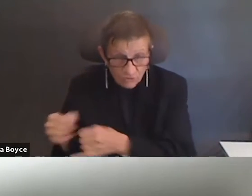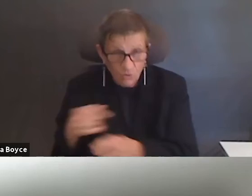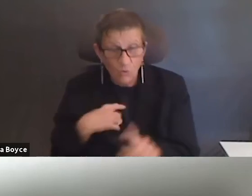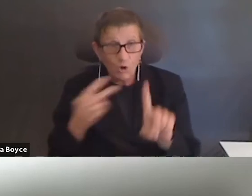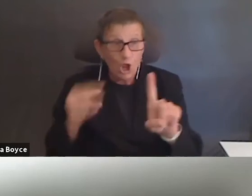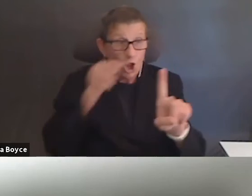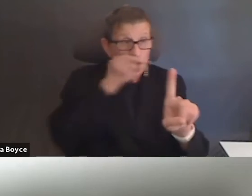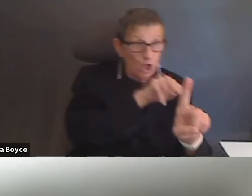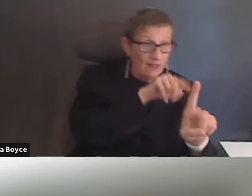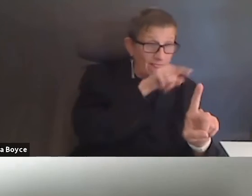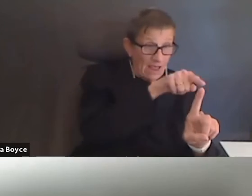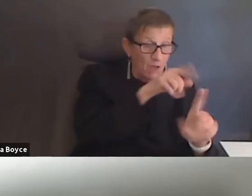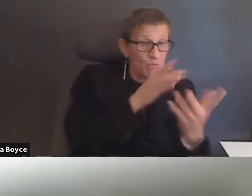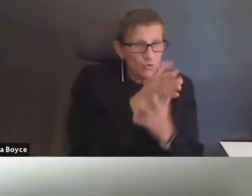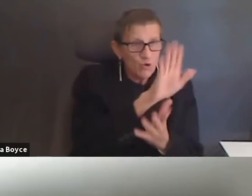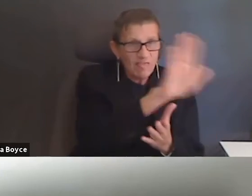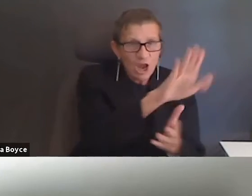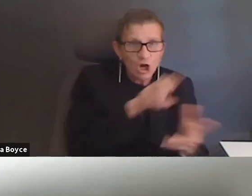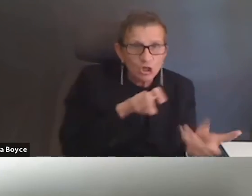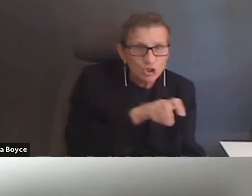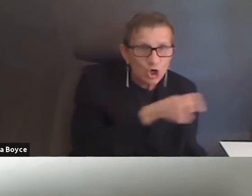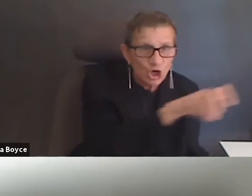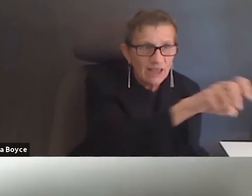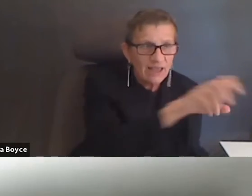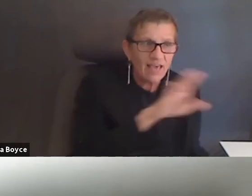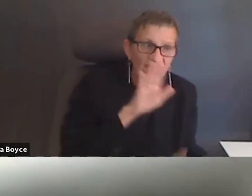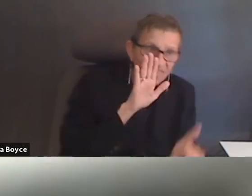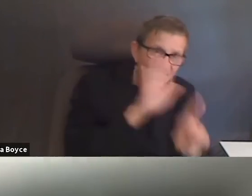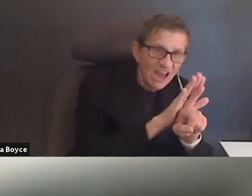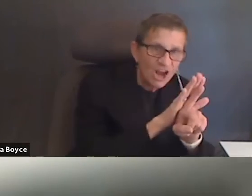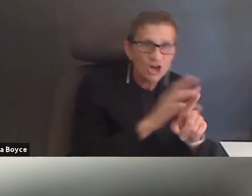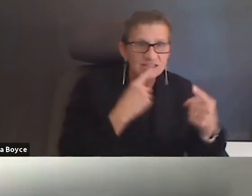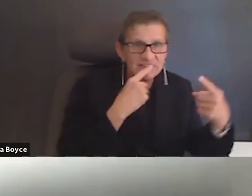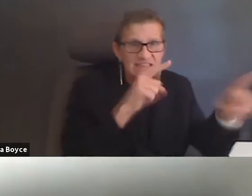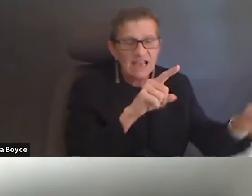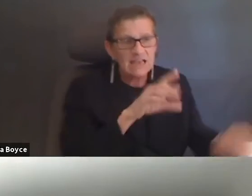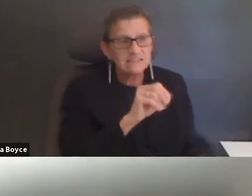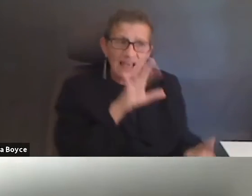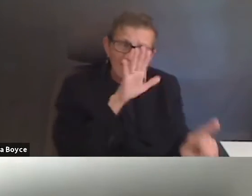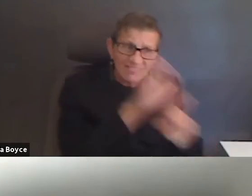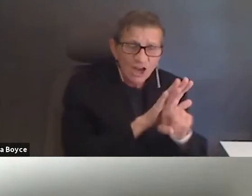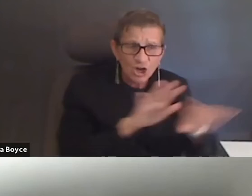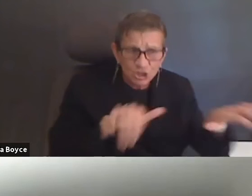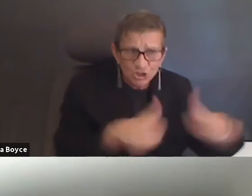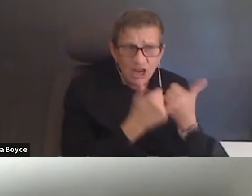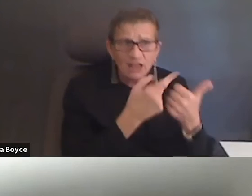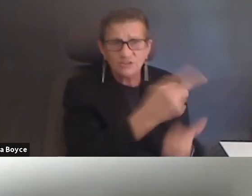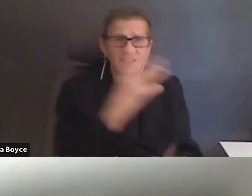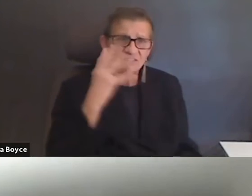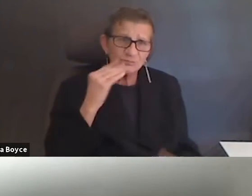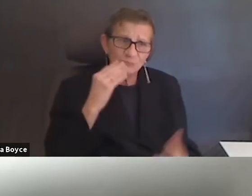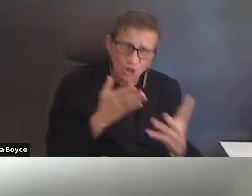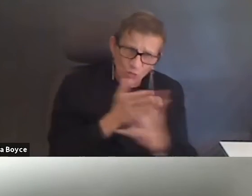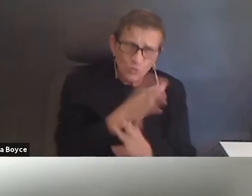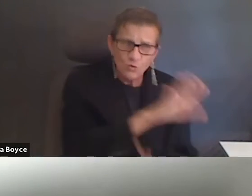their journey and their success and the challenges that they have gone through during that